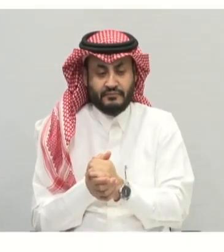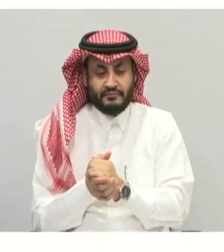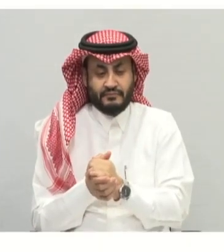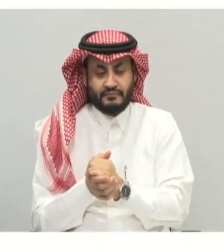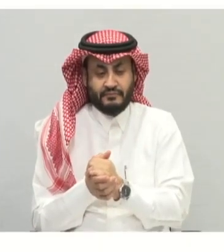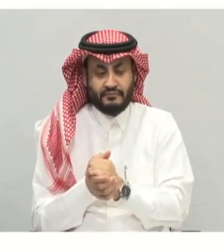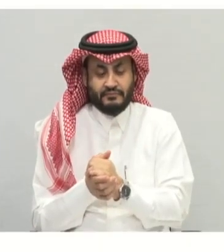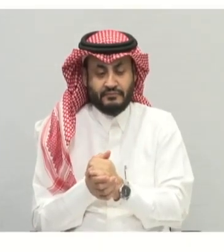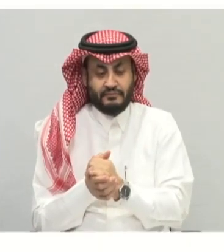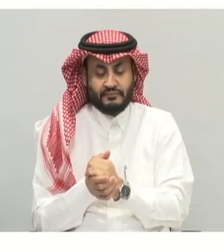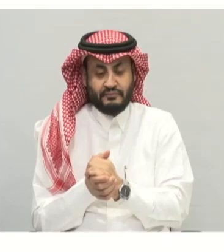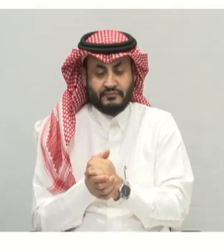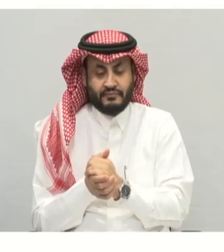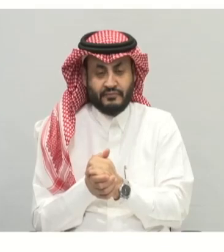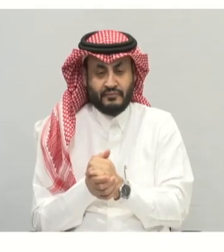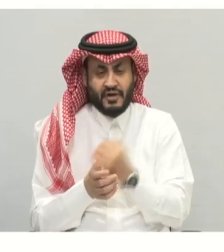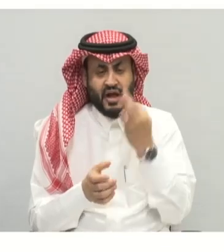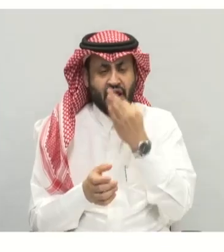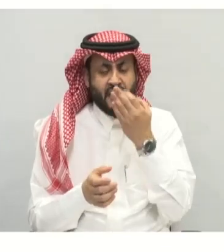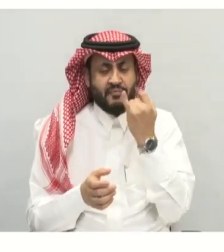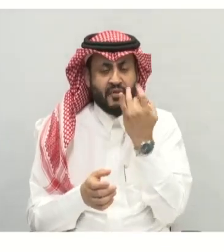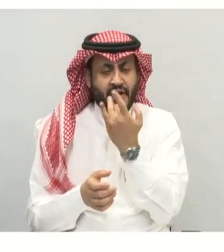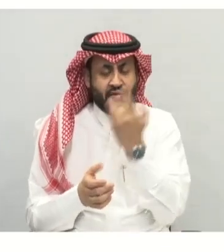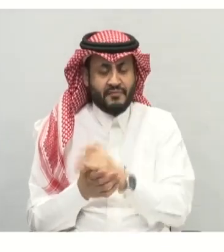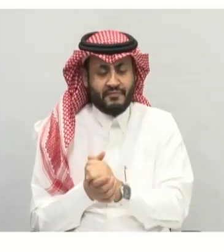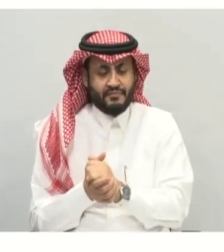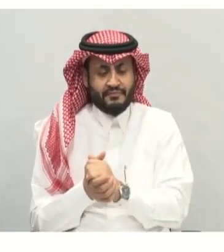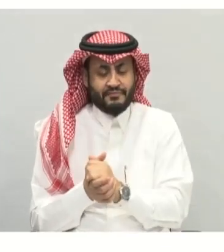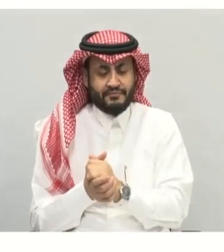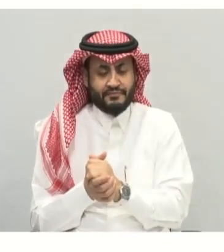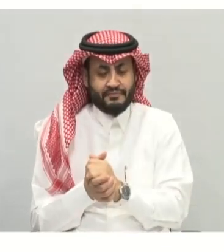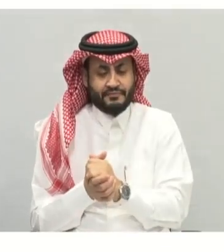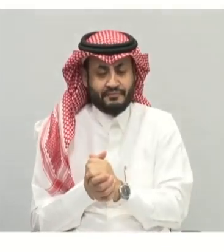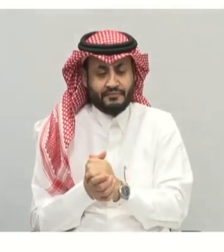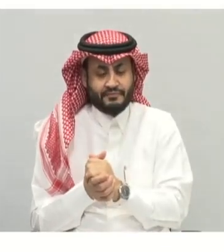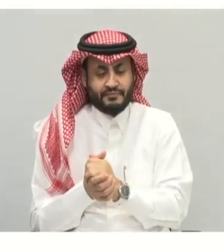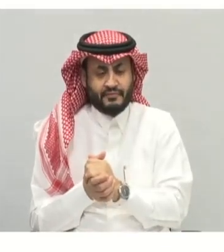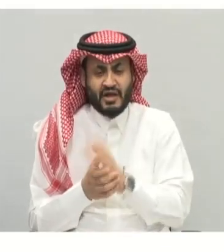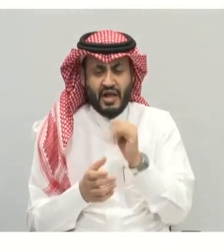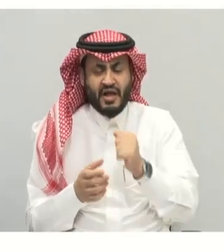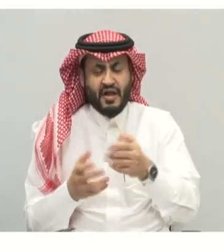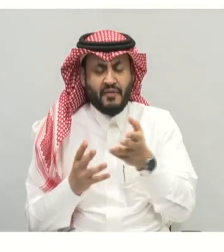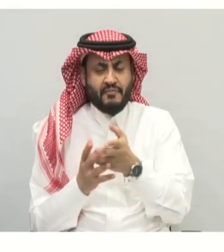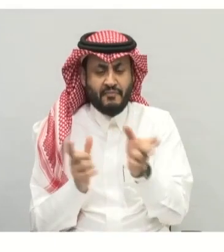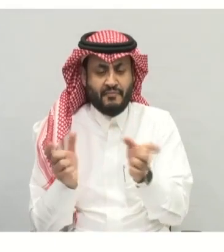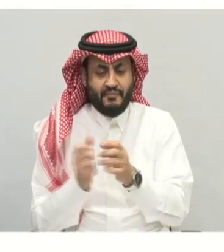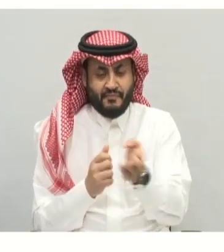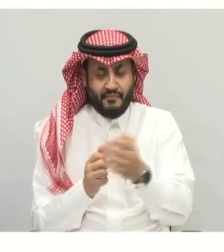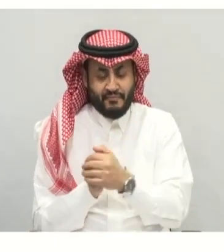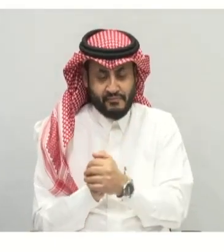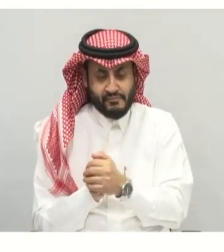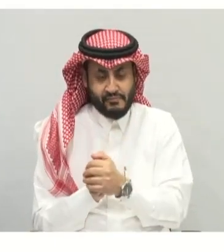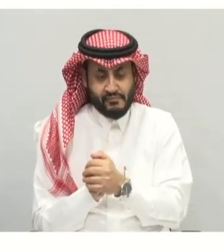speech we when we speak English usually we people want to notice that the verb to for example